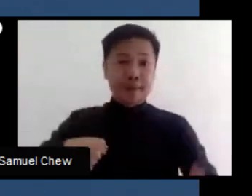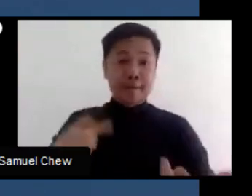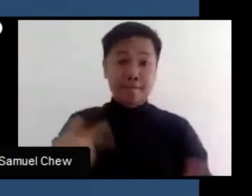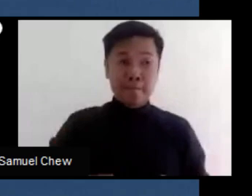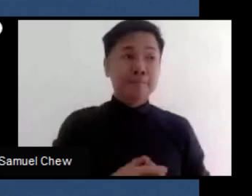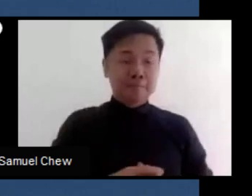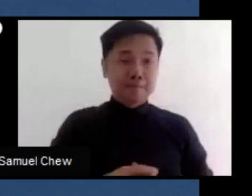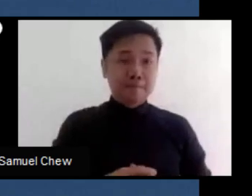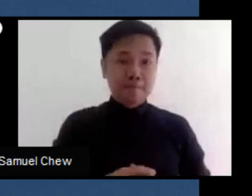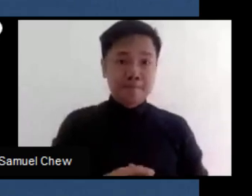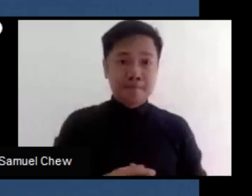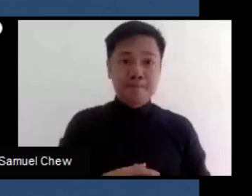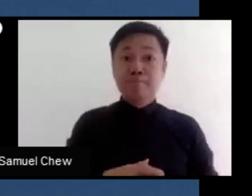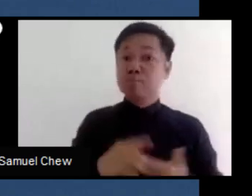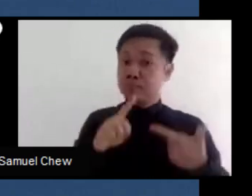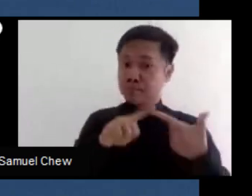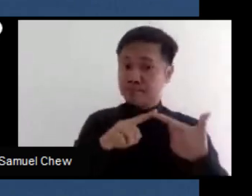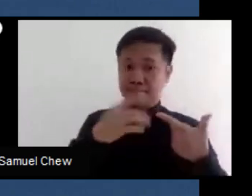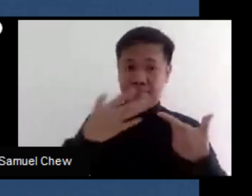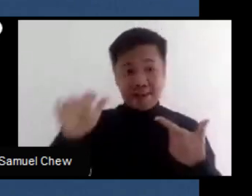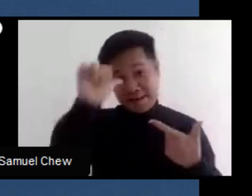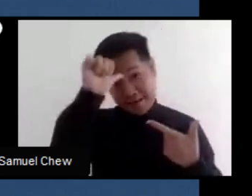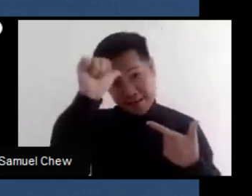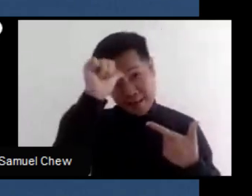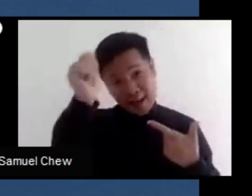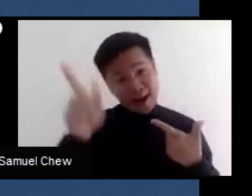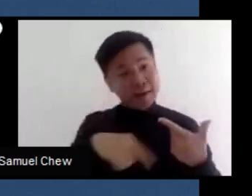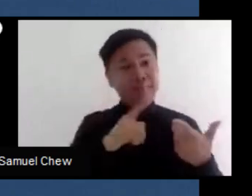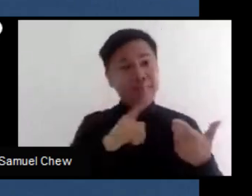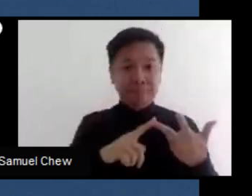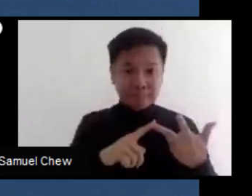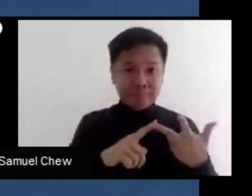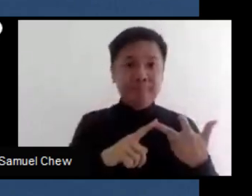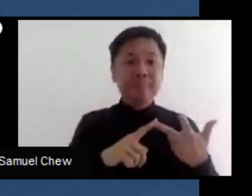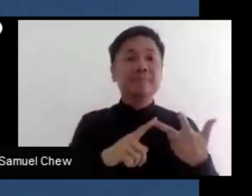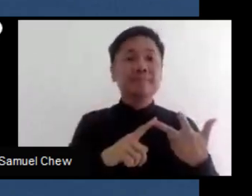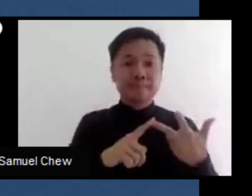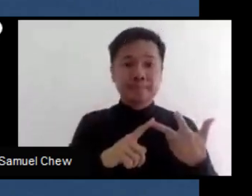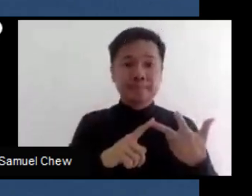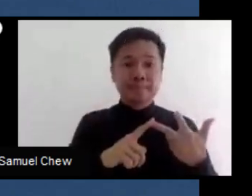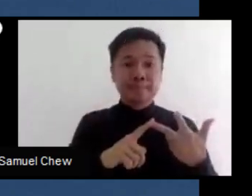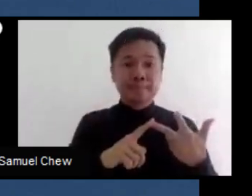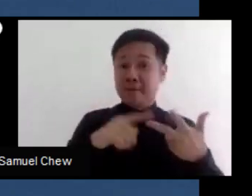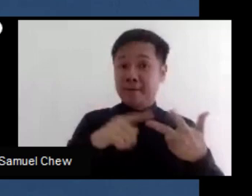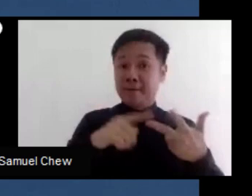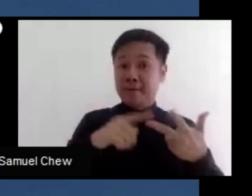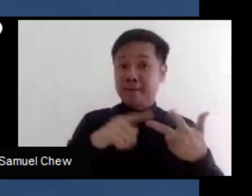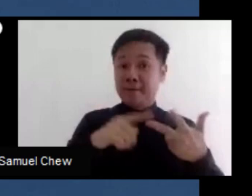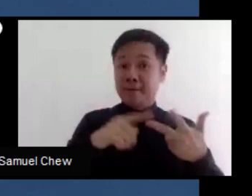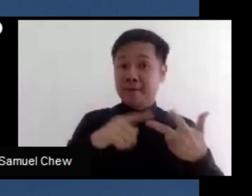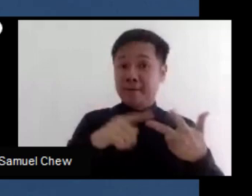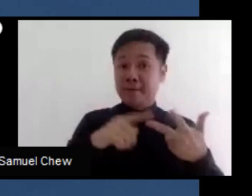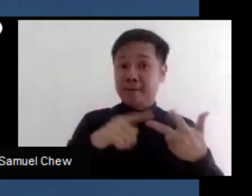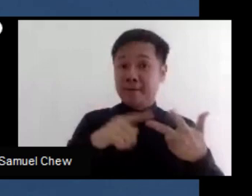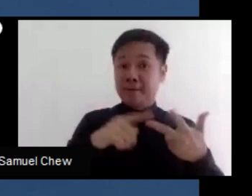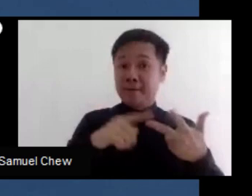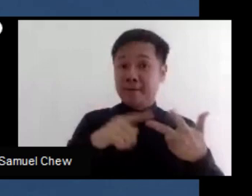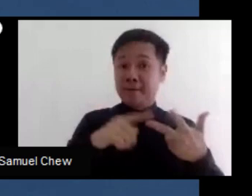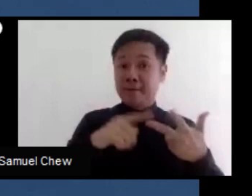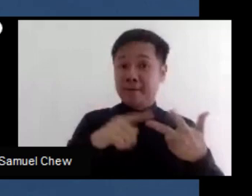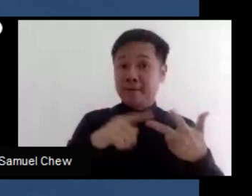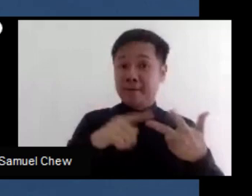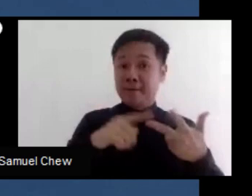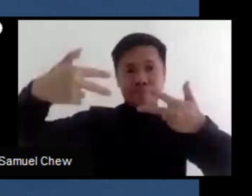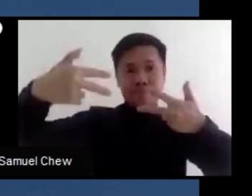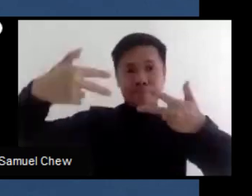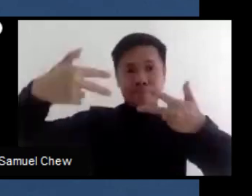distinguished delegate from India who will join us virtually. China, you have the